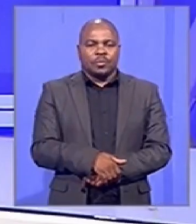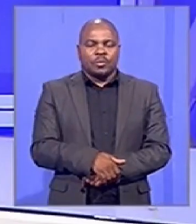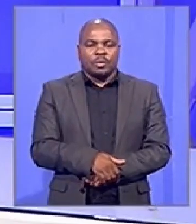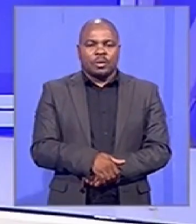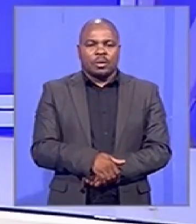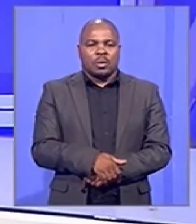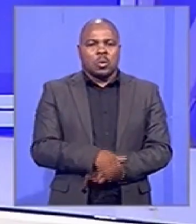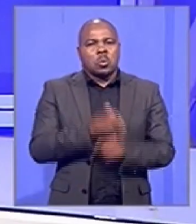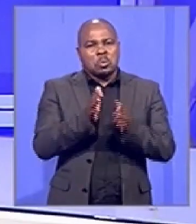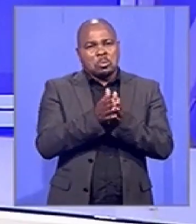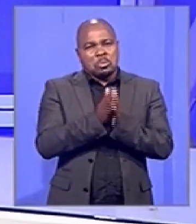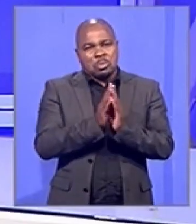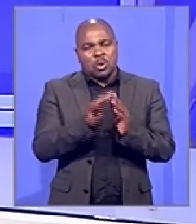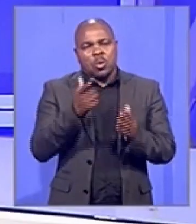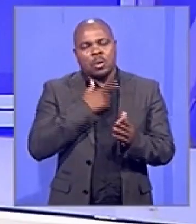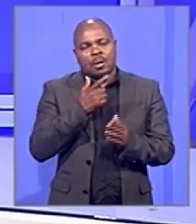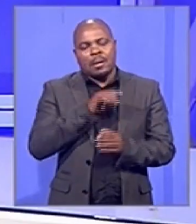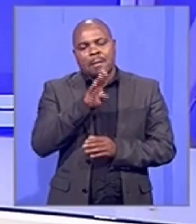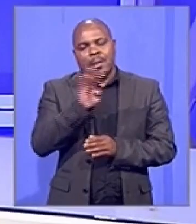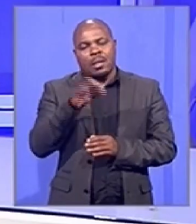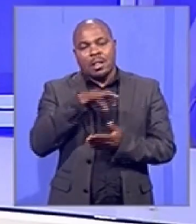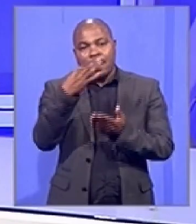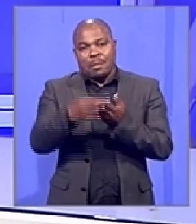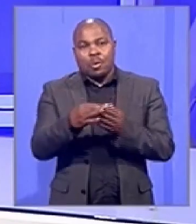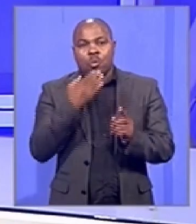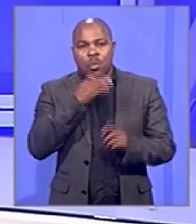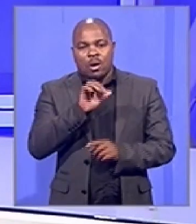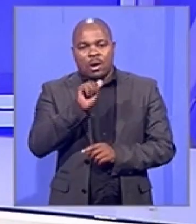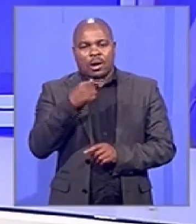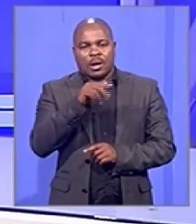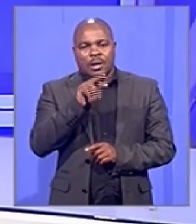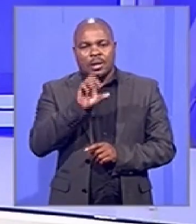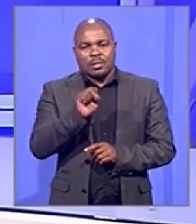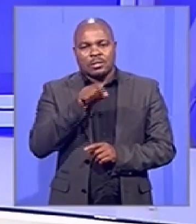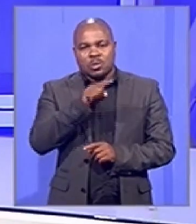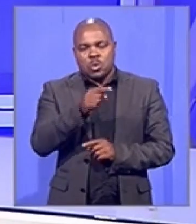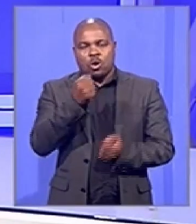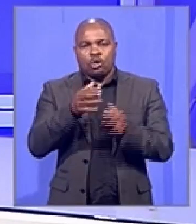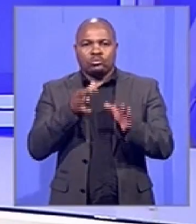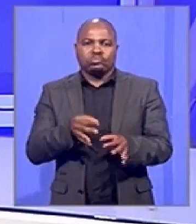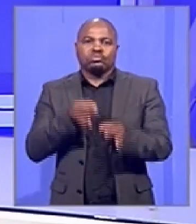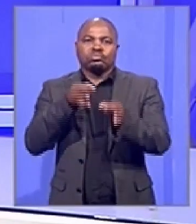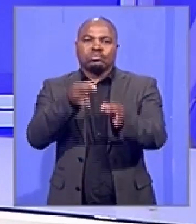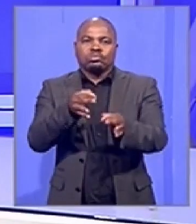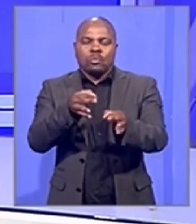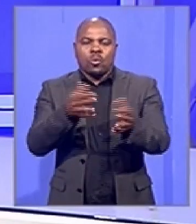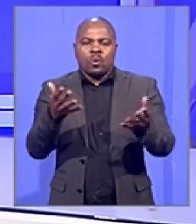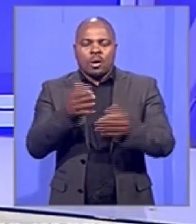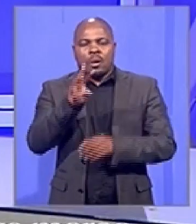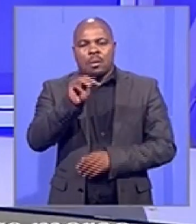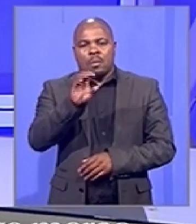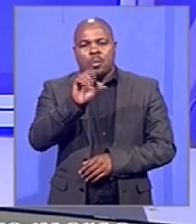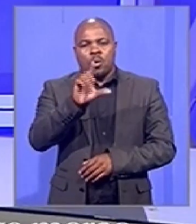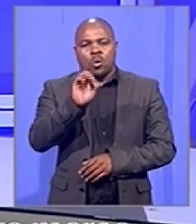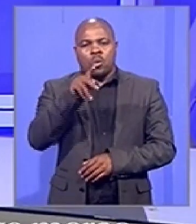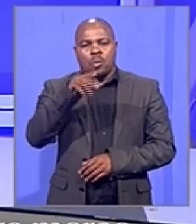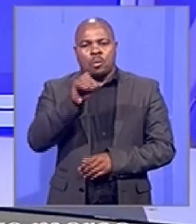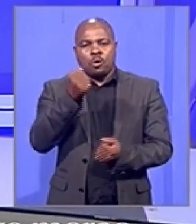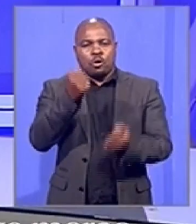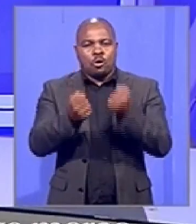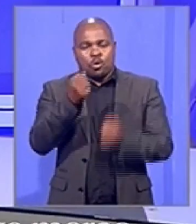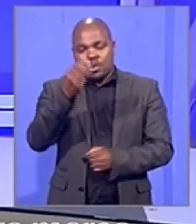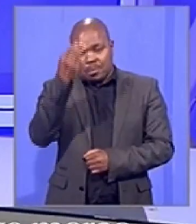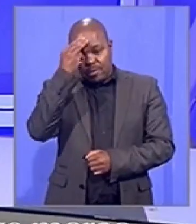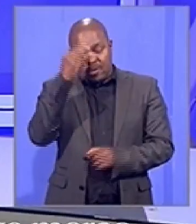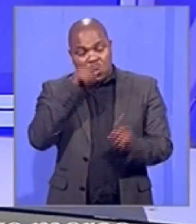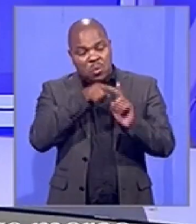Kopo ya lokollo ka beili ya Agnes Setshwantsho e kgutlisitswe morao fihlela bekeng e tlang ke lekgotla la dinyewe la Molopo Mahikeng province ya North West. Setshwantsho o qosetswa